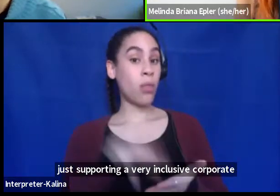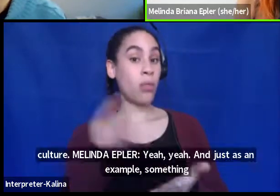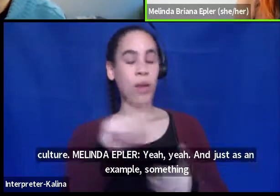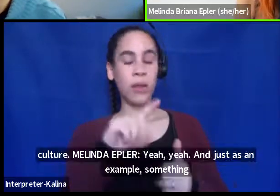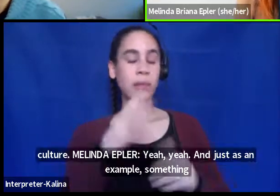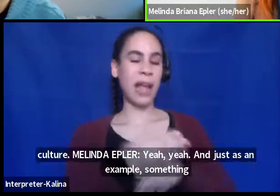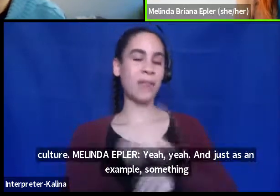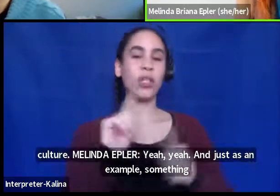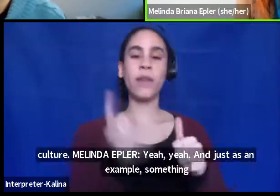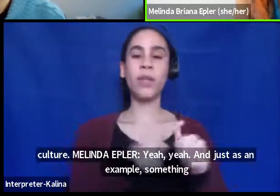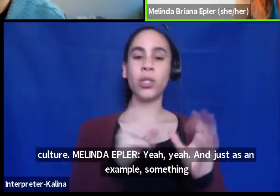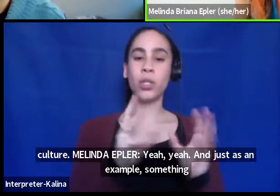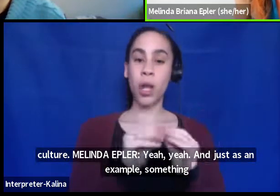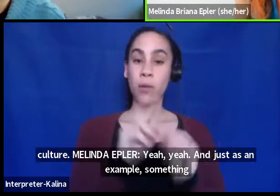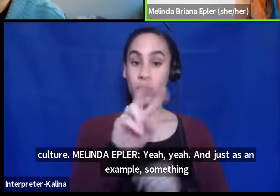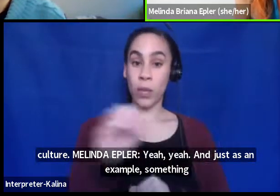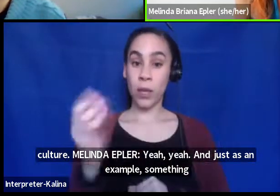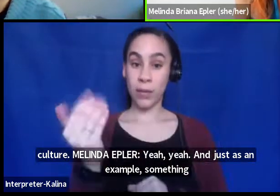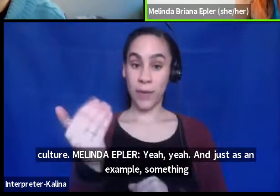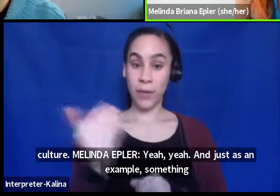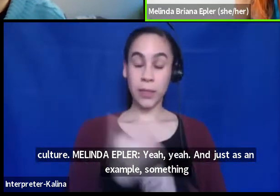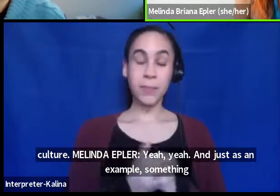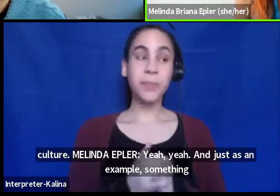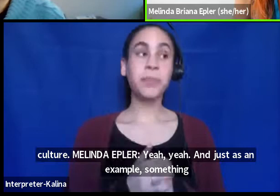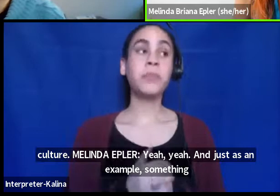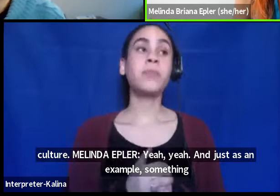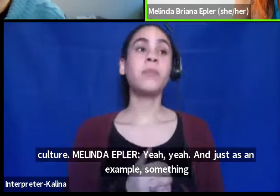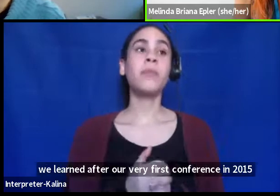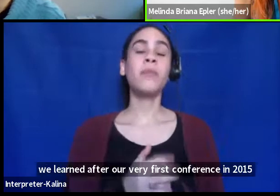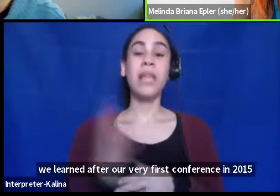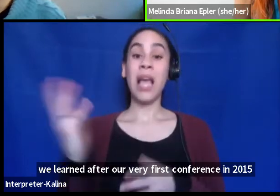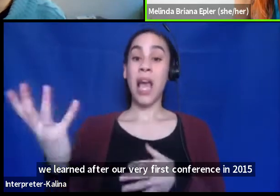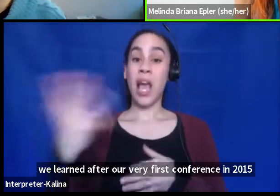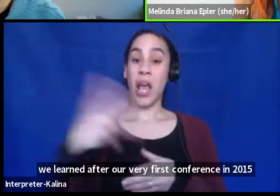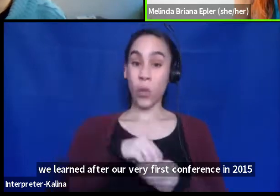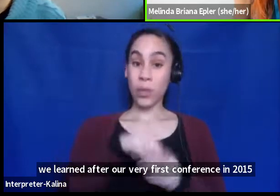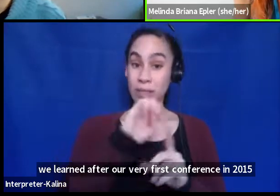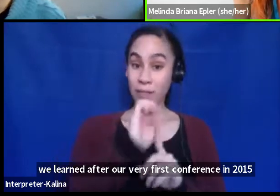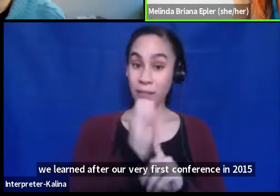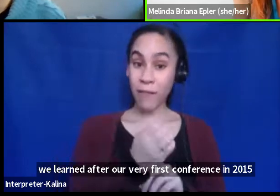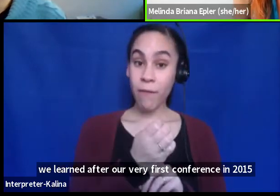conference in 2015 is that, an inclusive environment is not